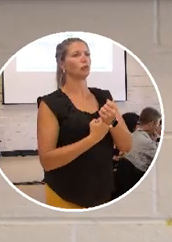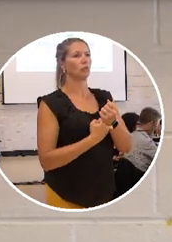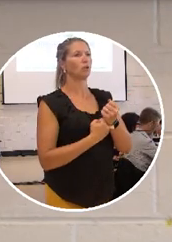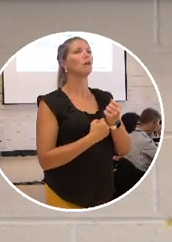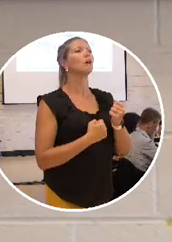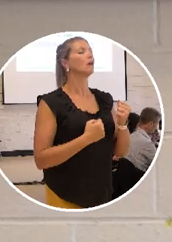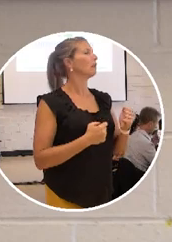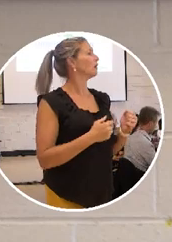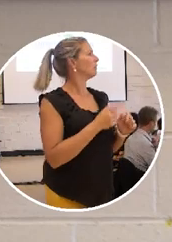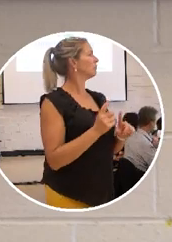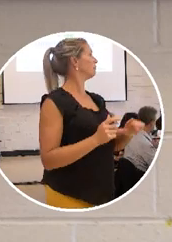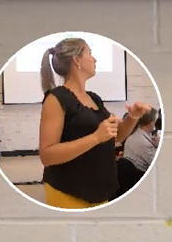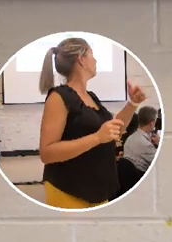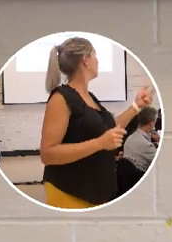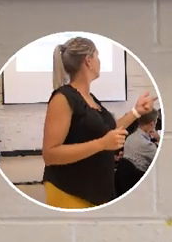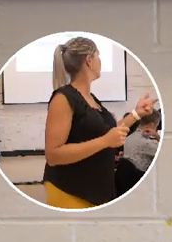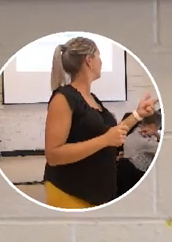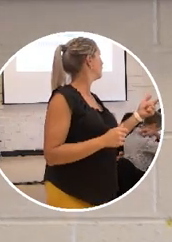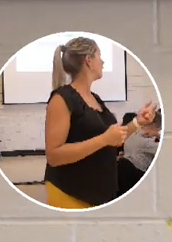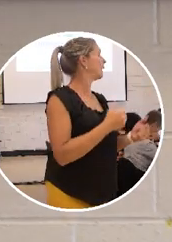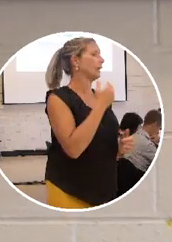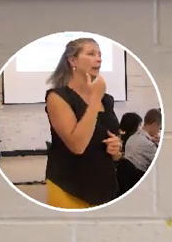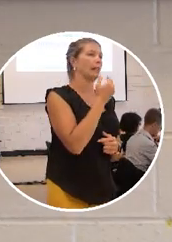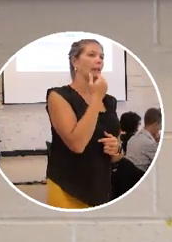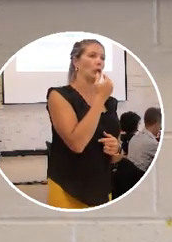Trustee Blake. Thank you, Mr. Chair.